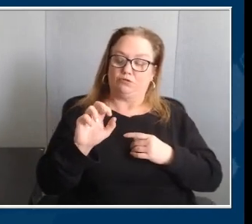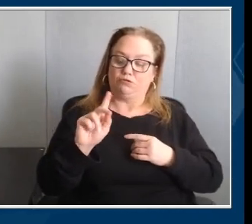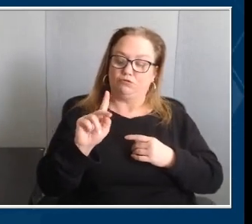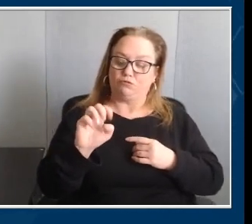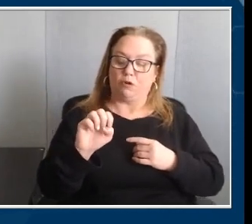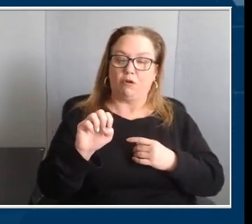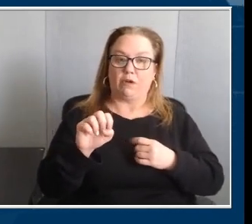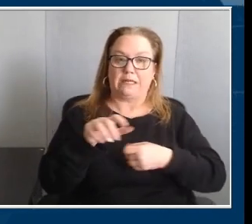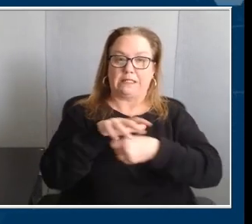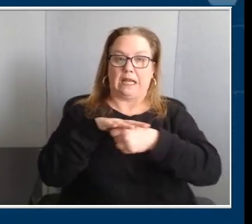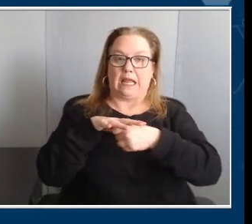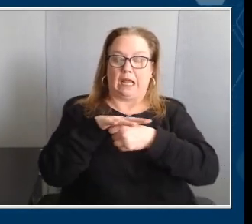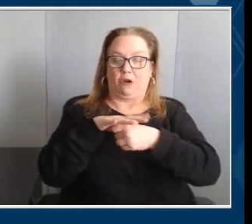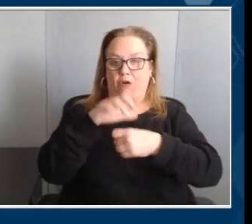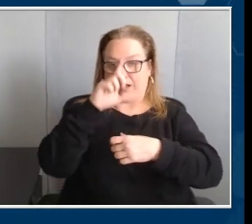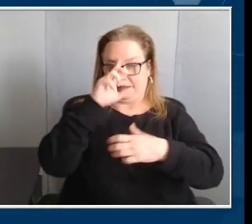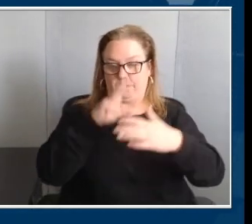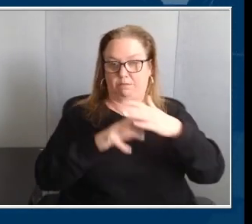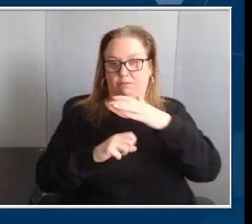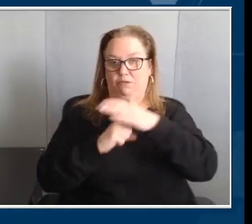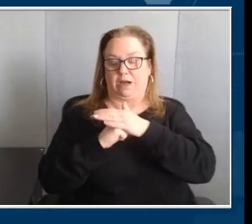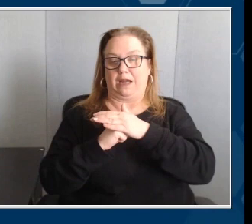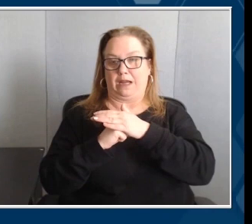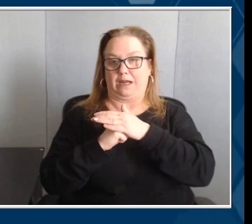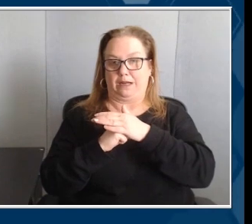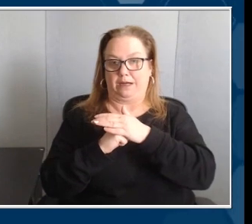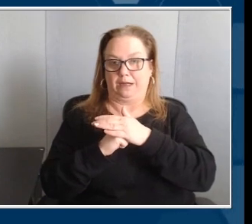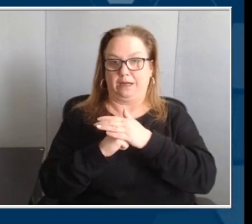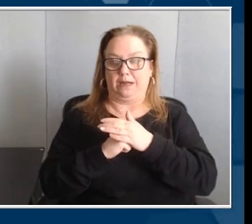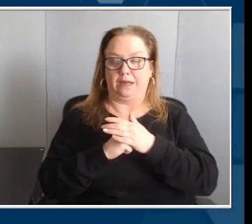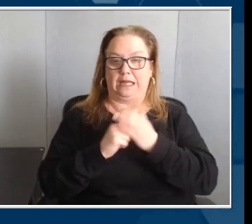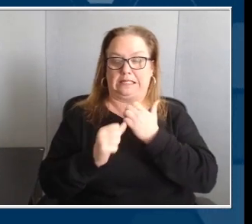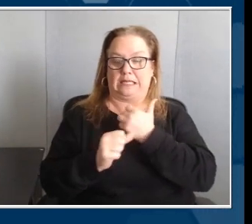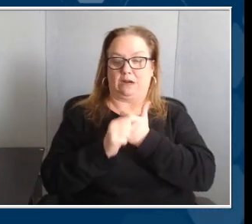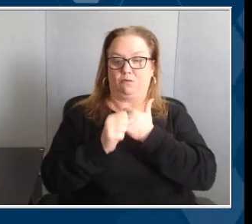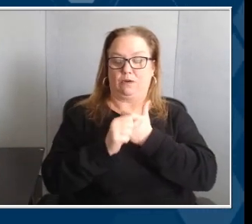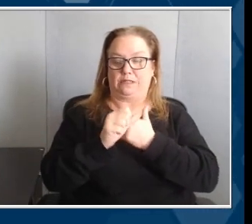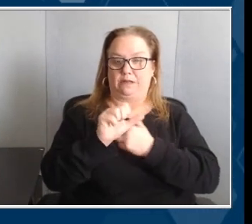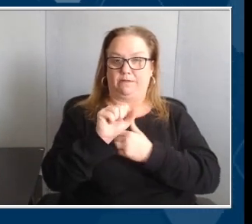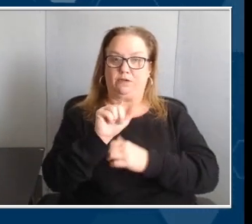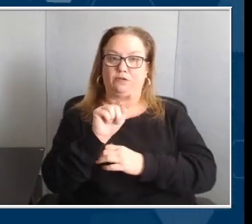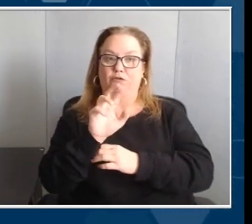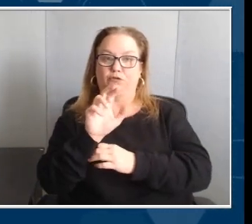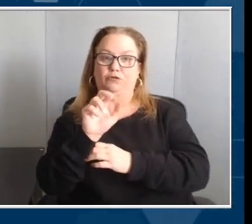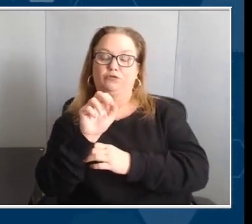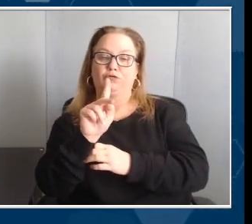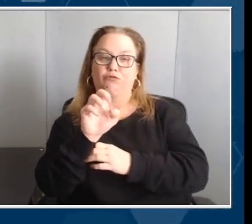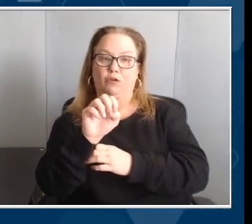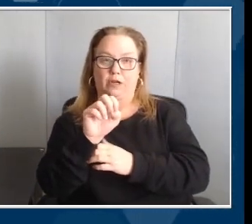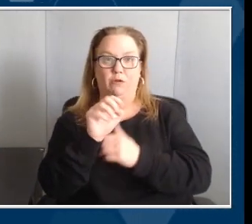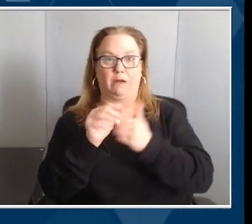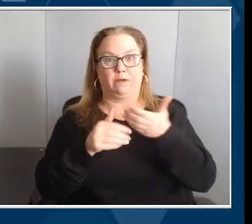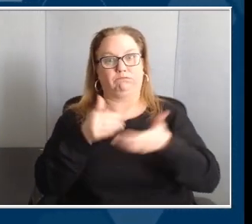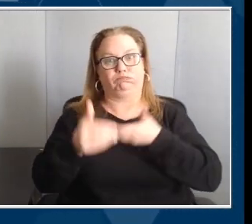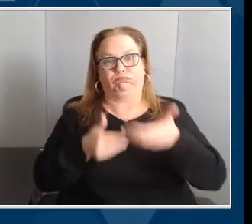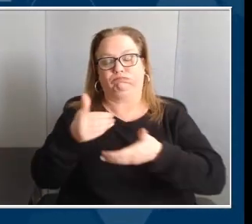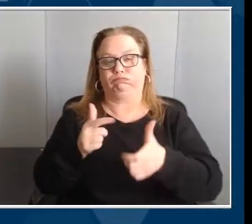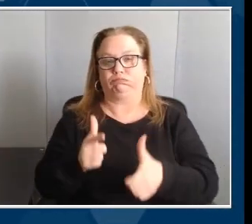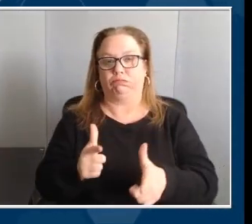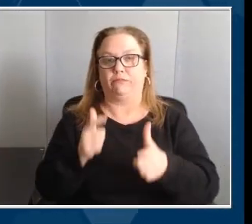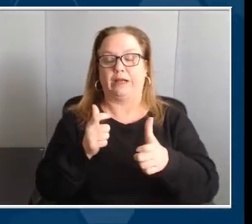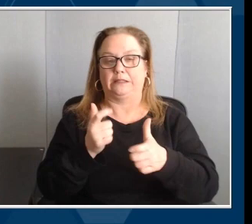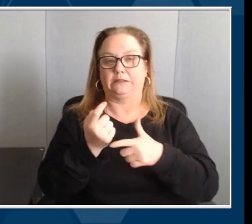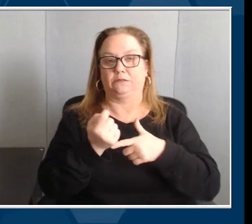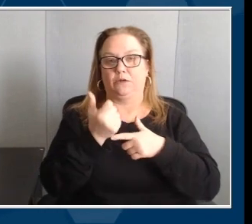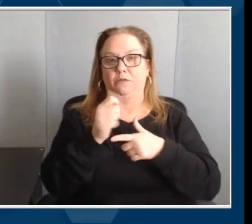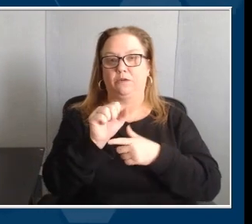area of the brain has stroked out. So the rest of the brain is at risk of stroking out, and that's why you have to move exceptionally fast to try to get the clot out and